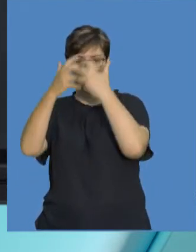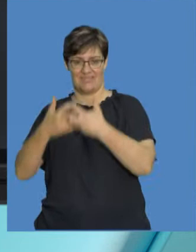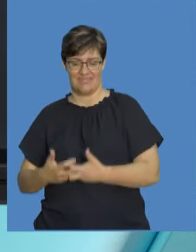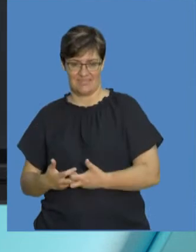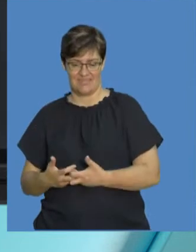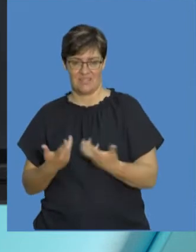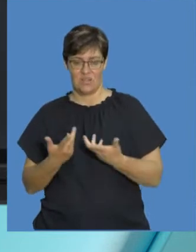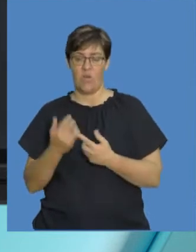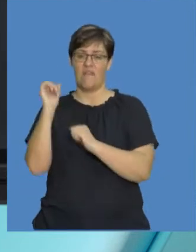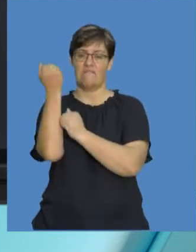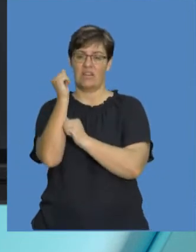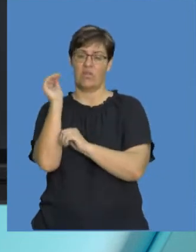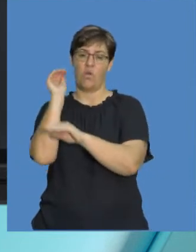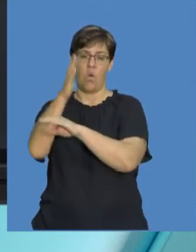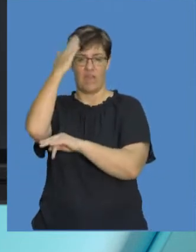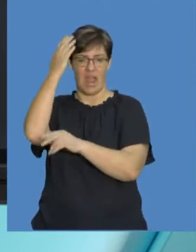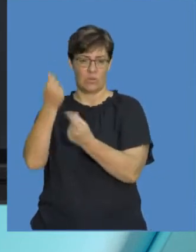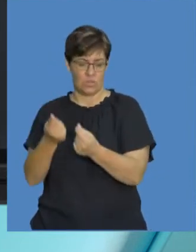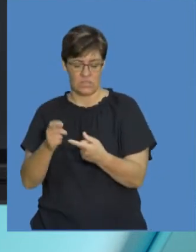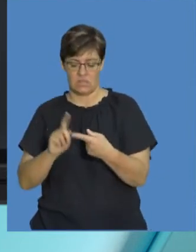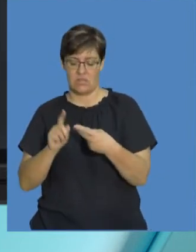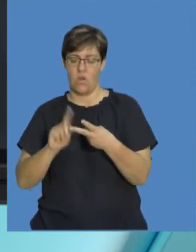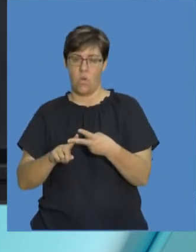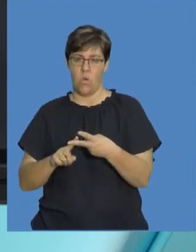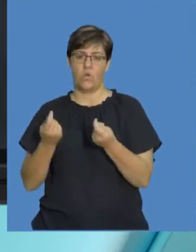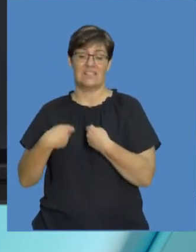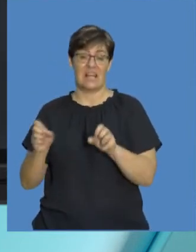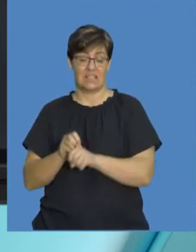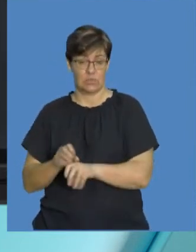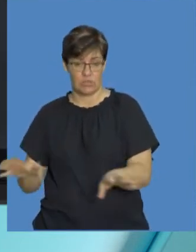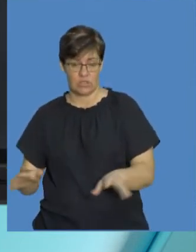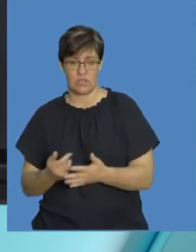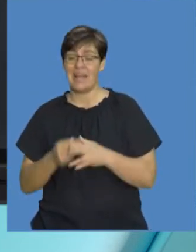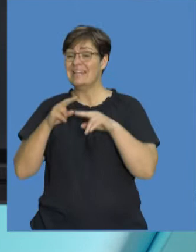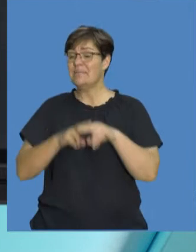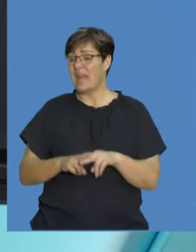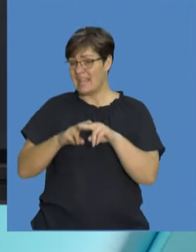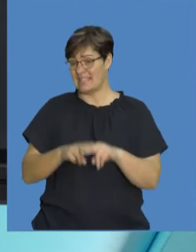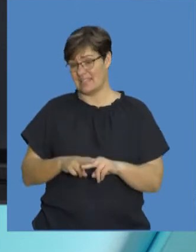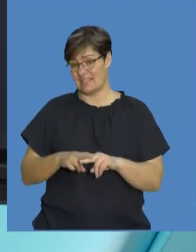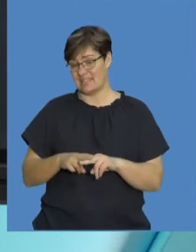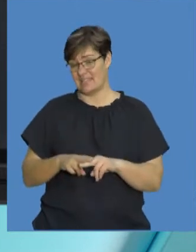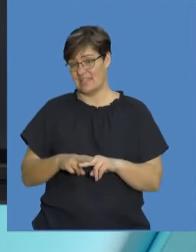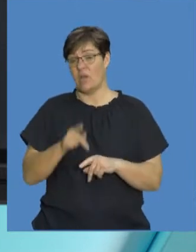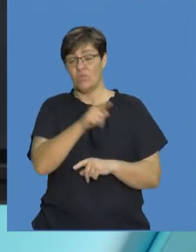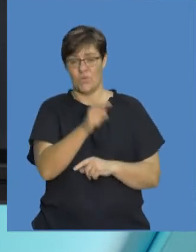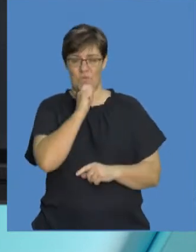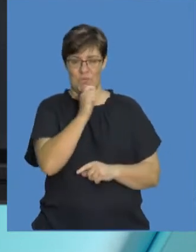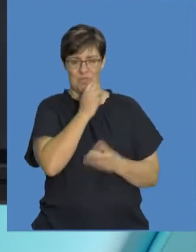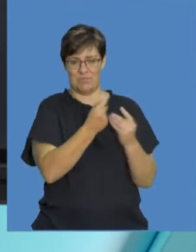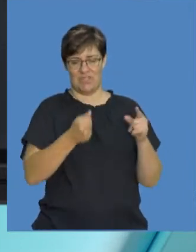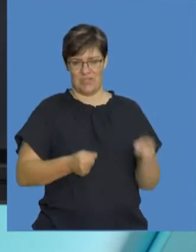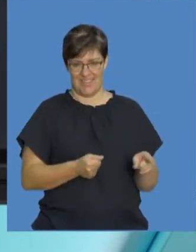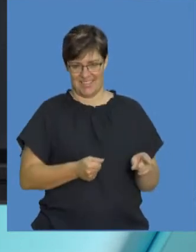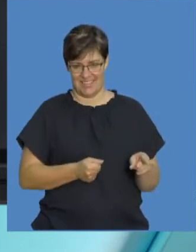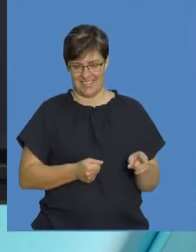correct cost component, either a factory overhead cost or it went to selling and distribution, depending on how